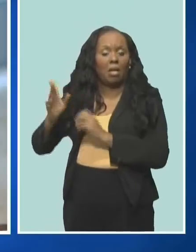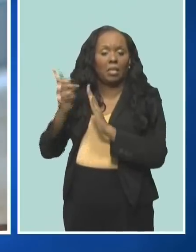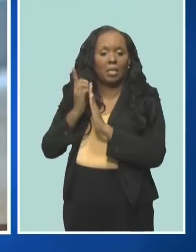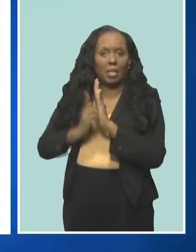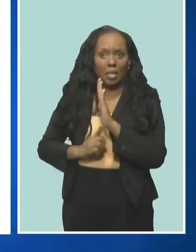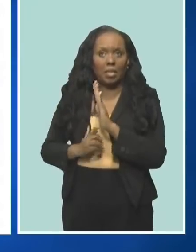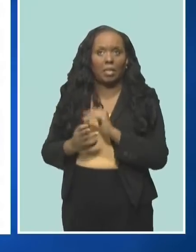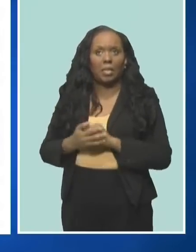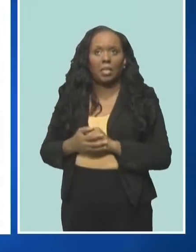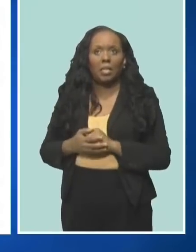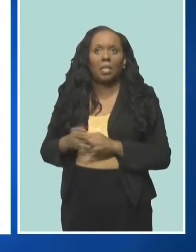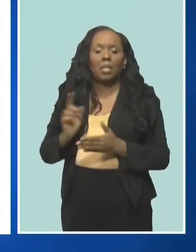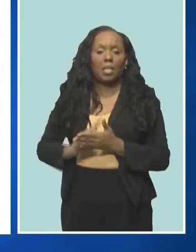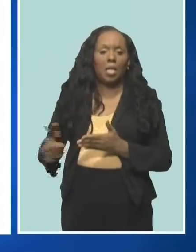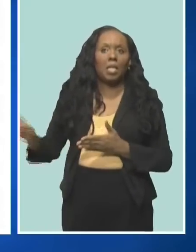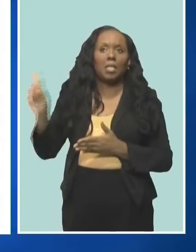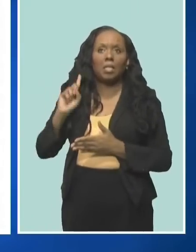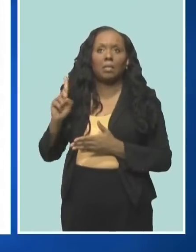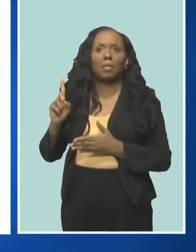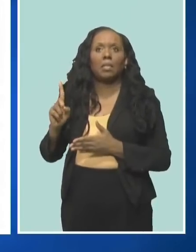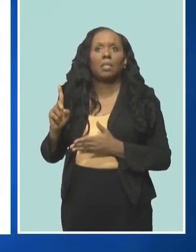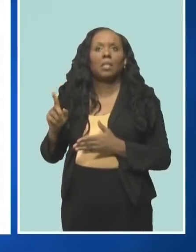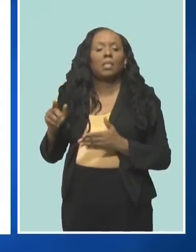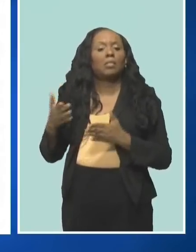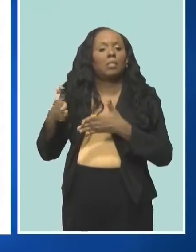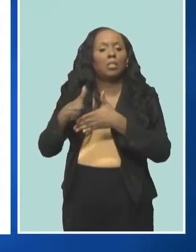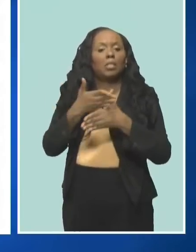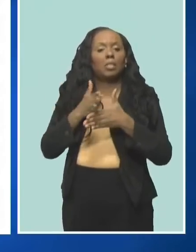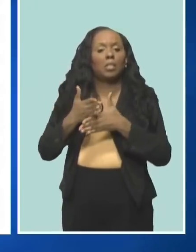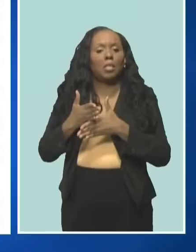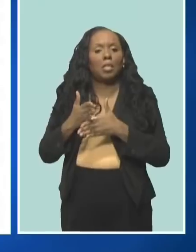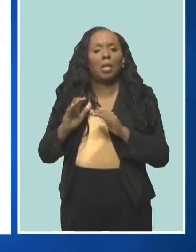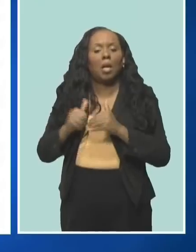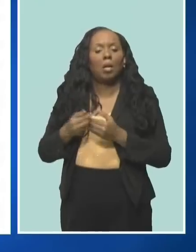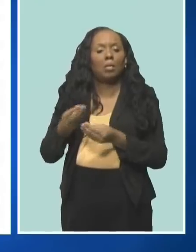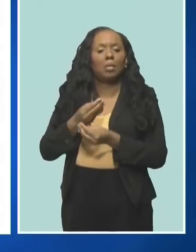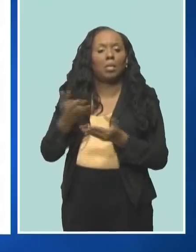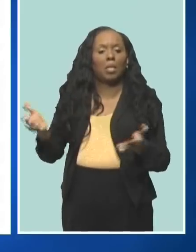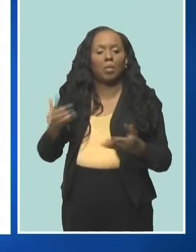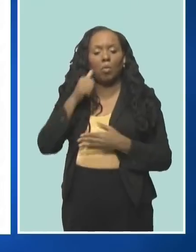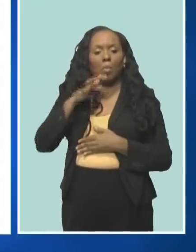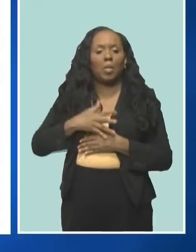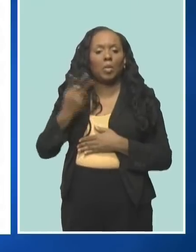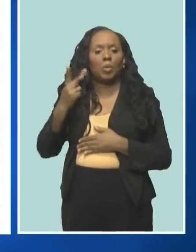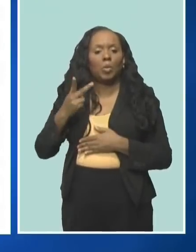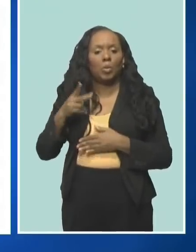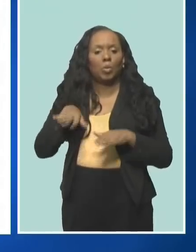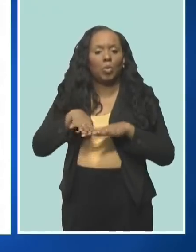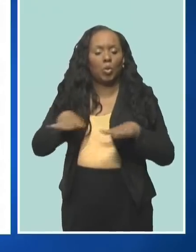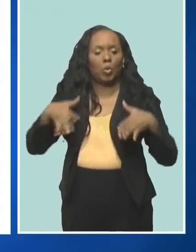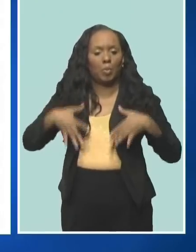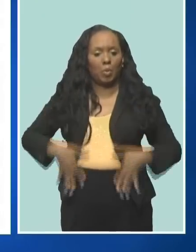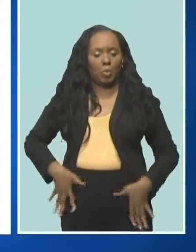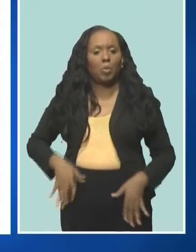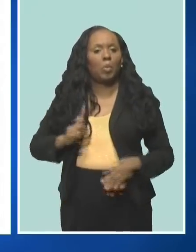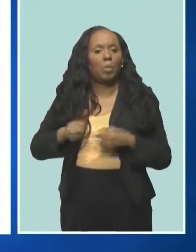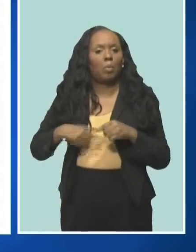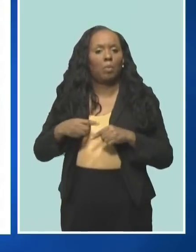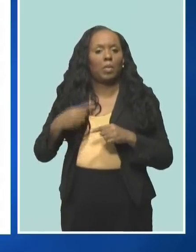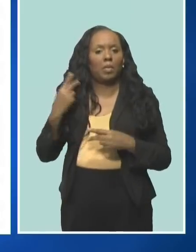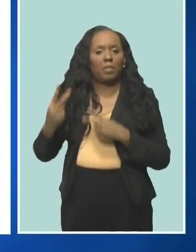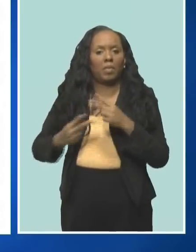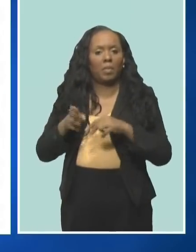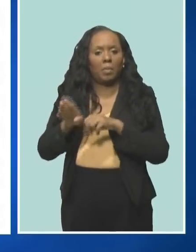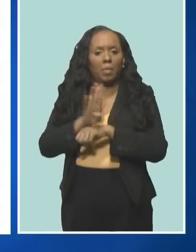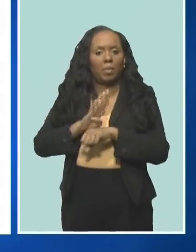to Instagram last week, sharing how she gifted Drea 2 swimsuits while she was visiting Barbados back